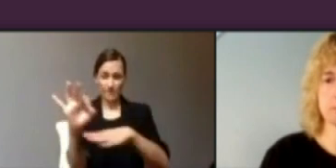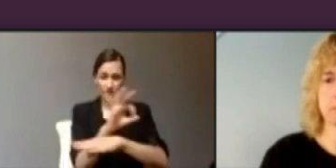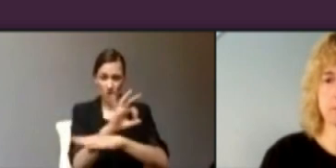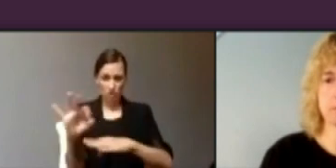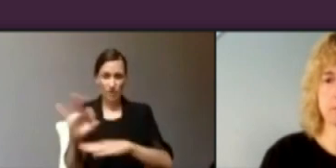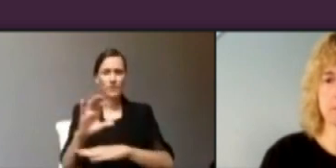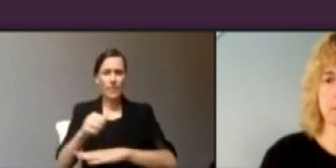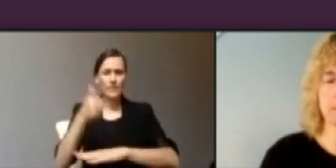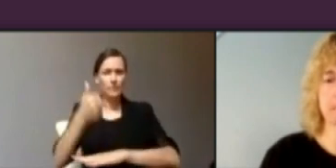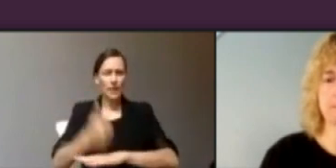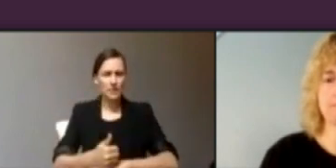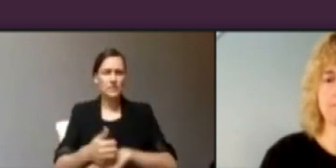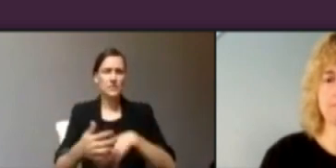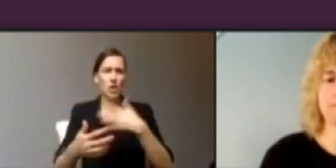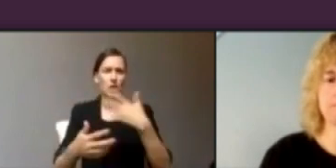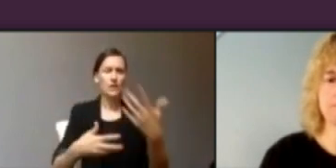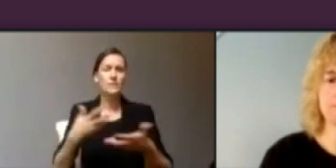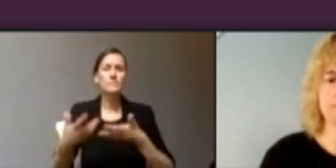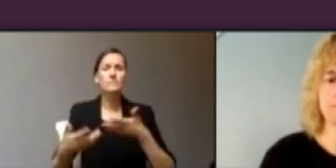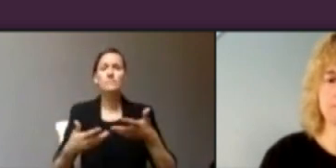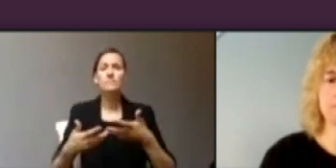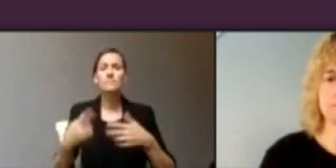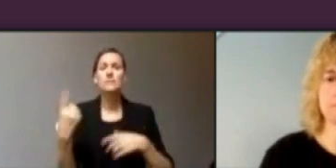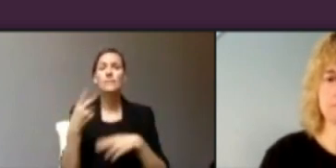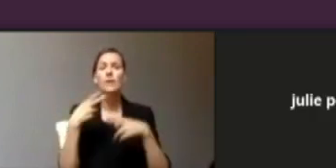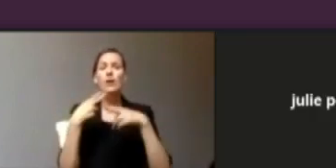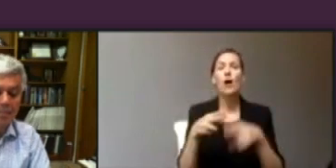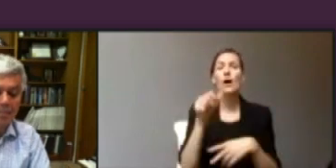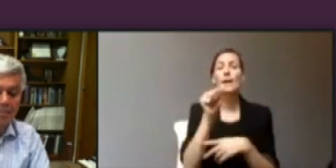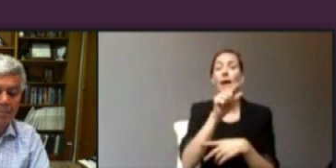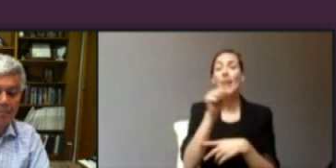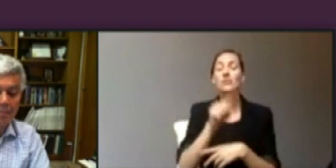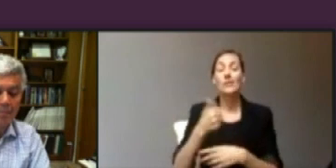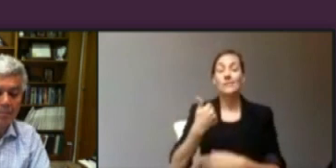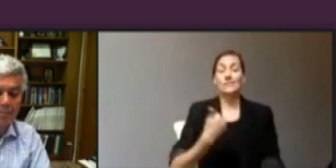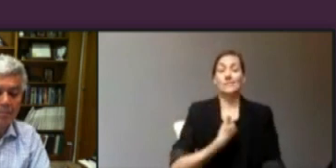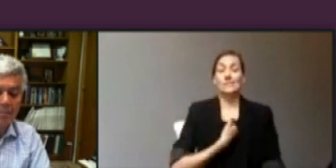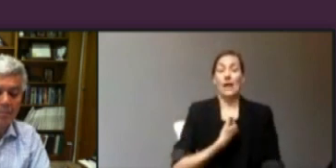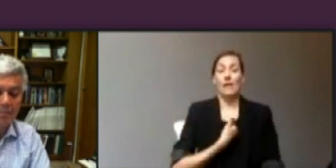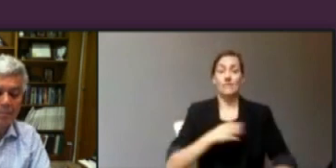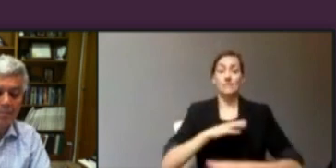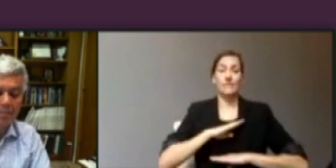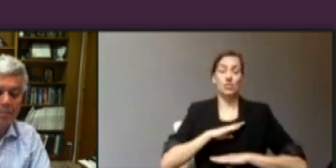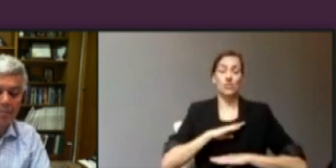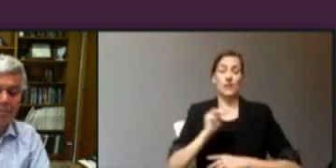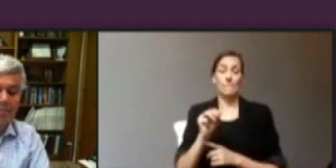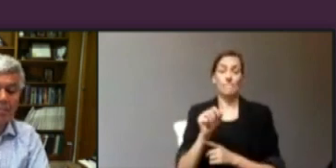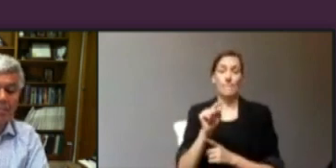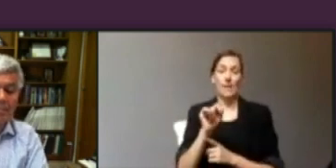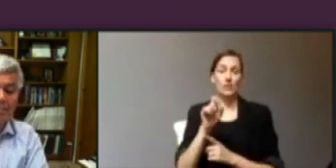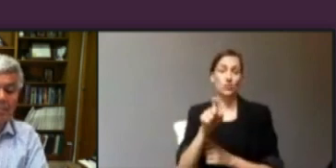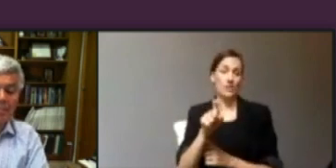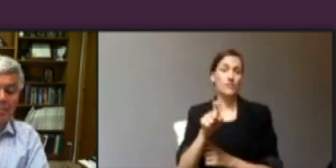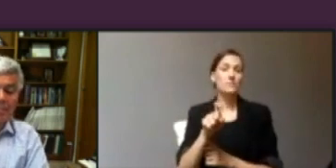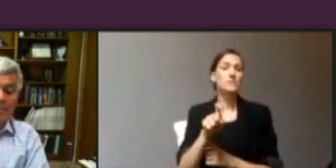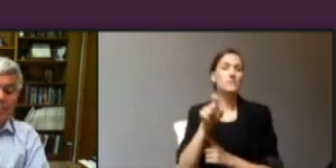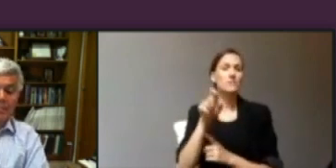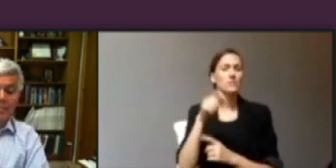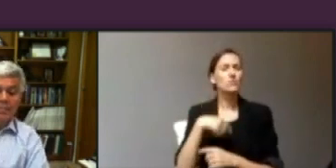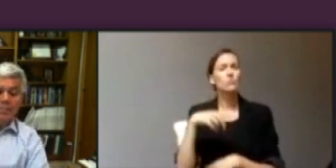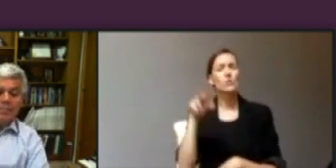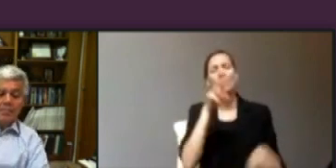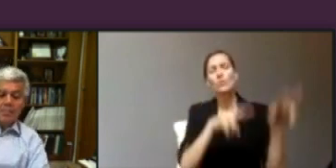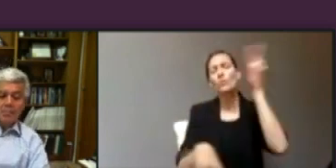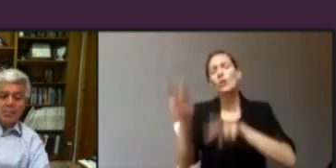on a data instrument called the Arizona Self-Sufficiency Matrix. And this is a way of looking at an overall